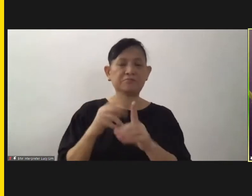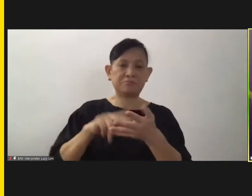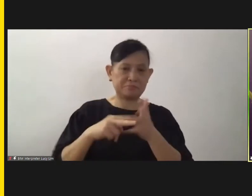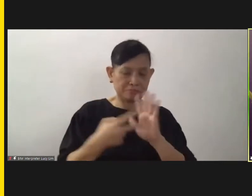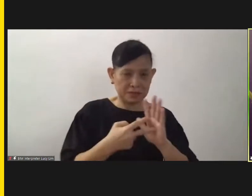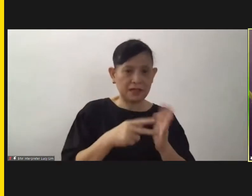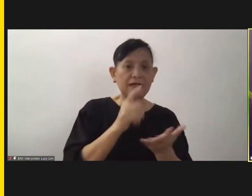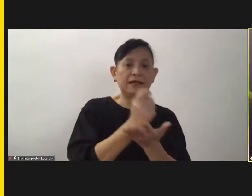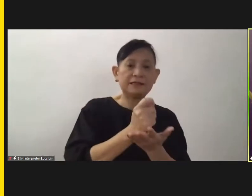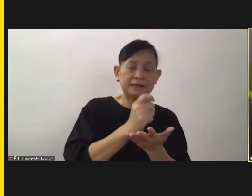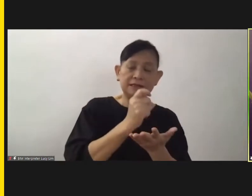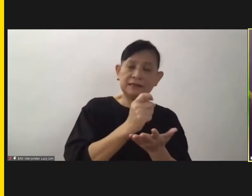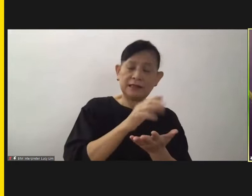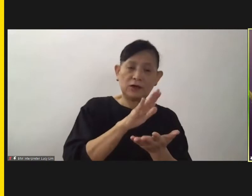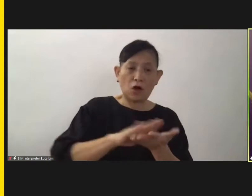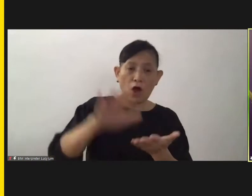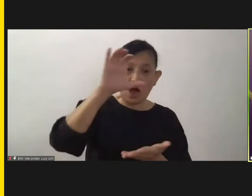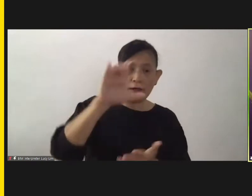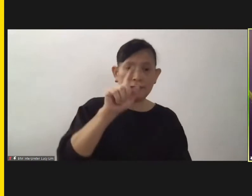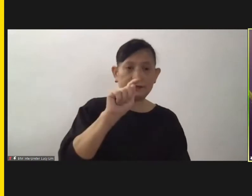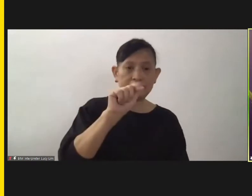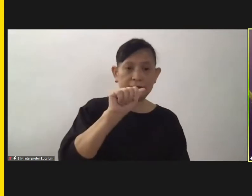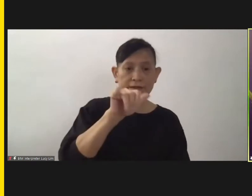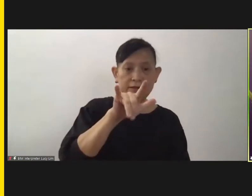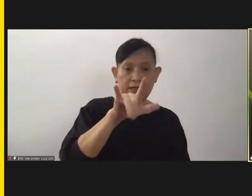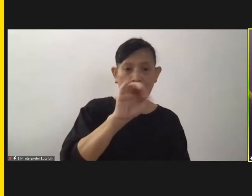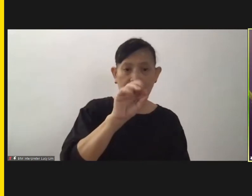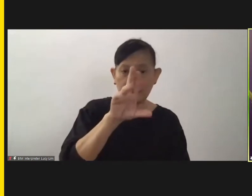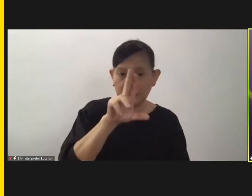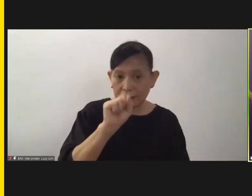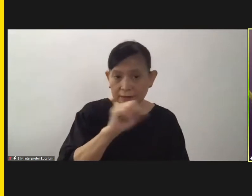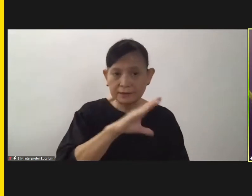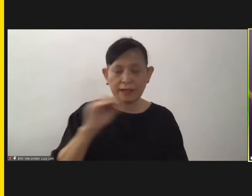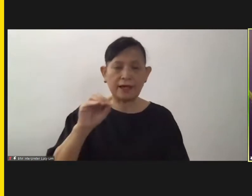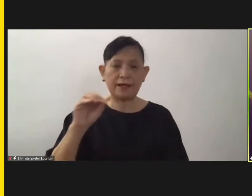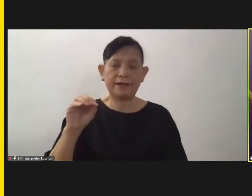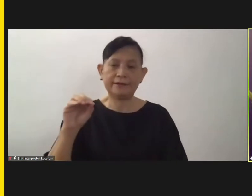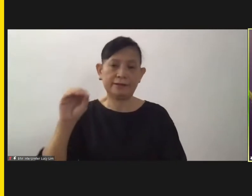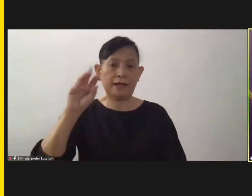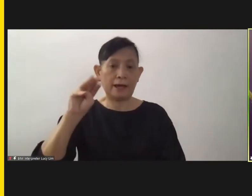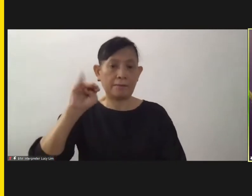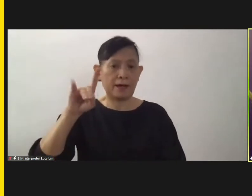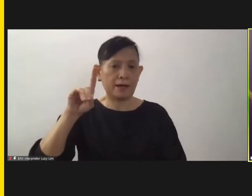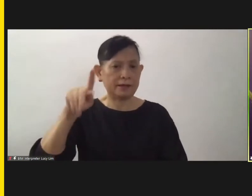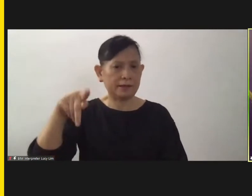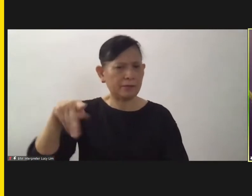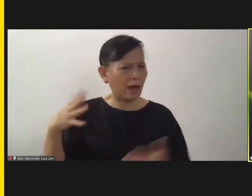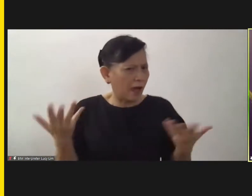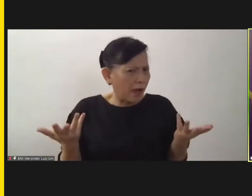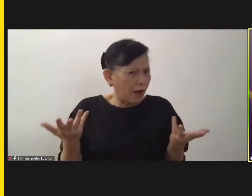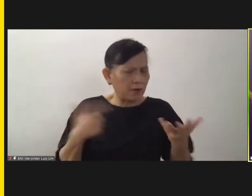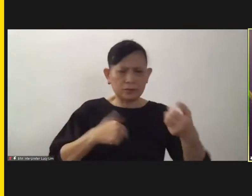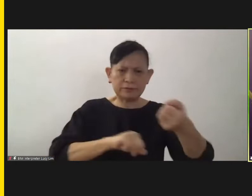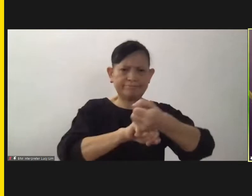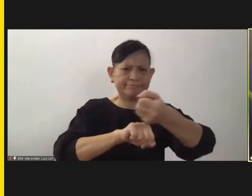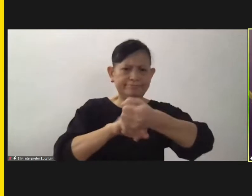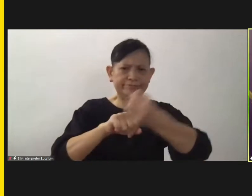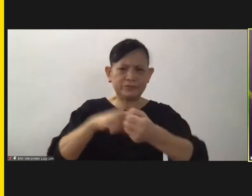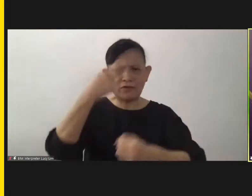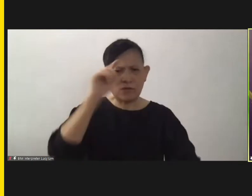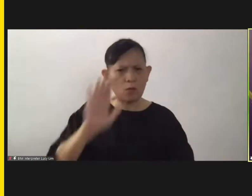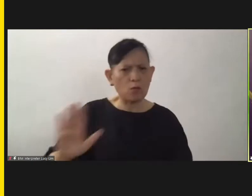and MIDP. We sat down and we asked ourselves, what can we do to show our support to the brilliant